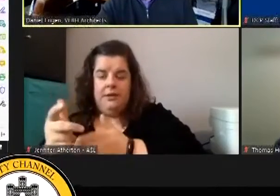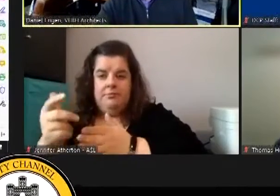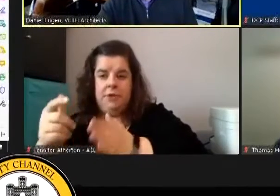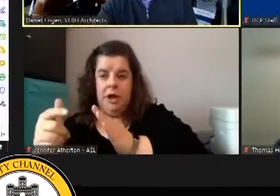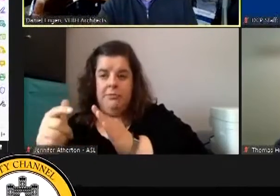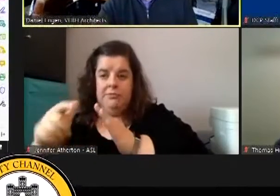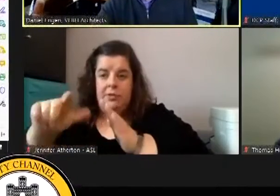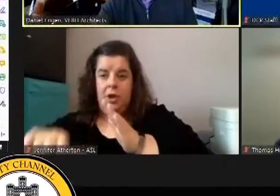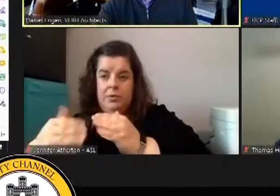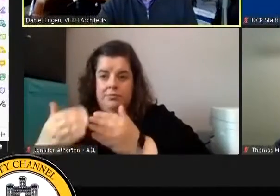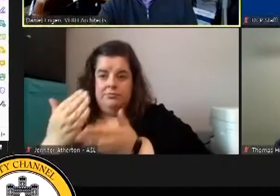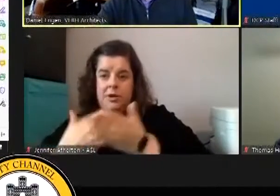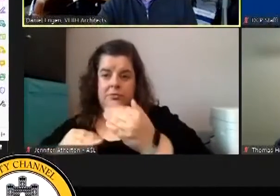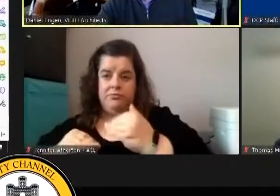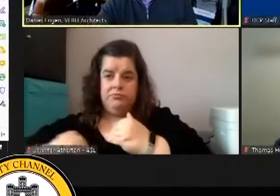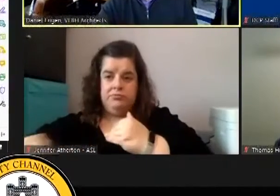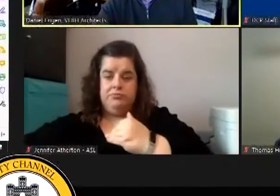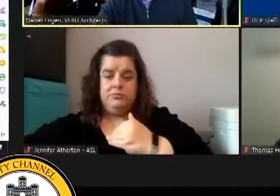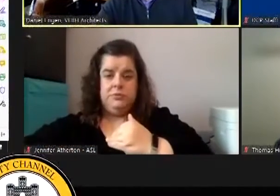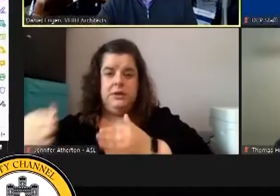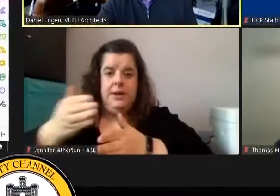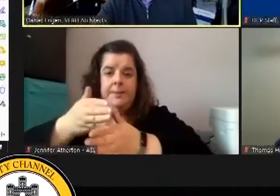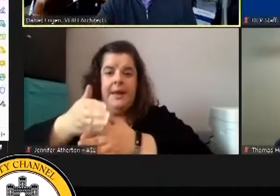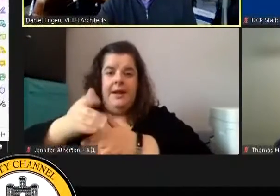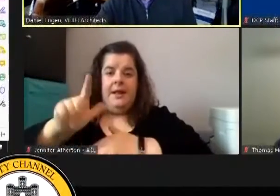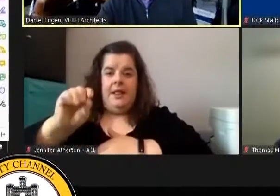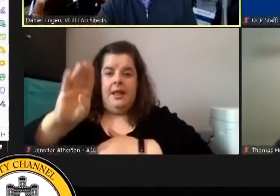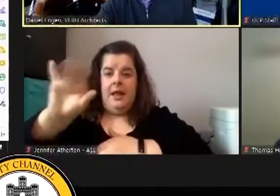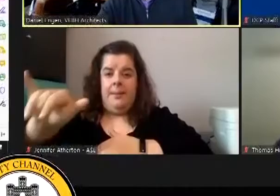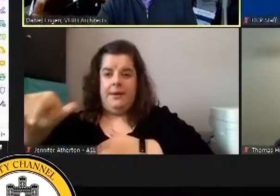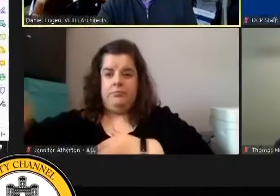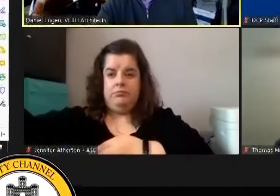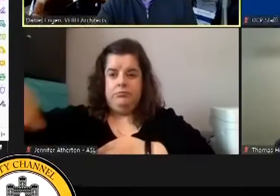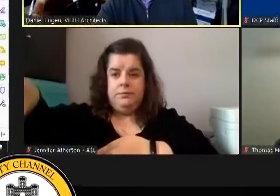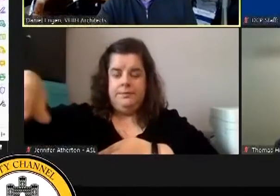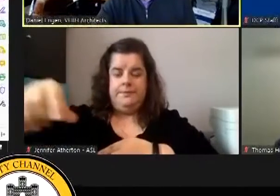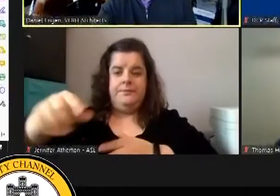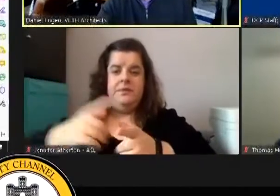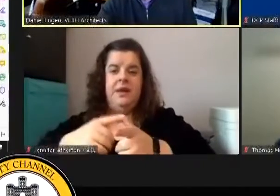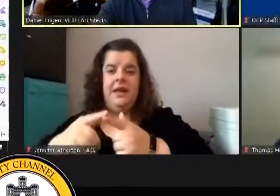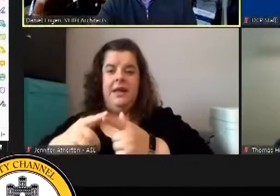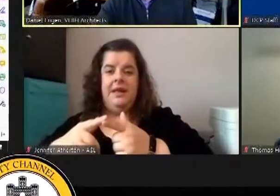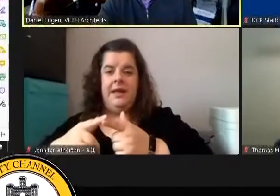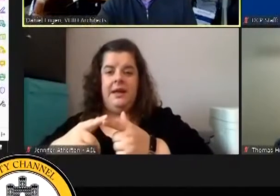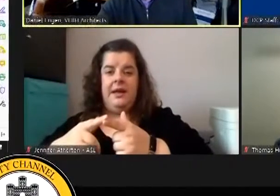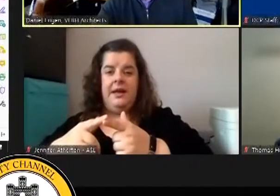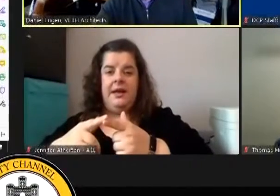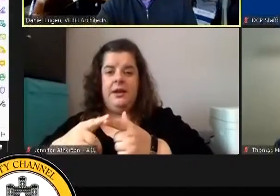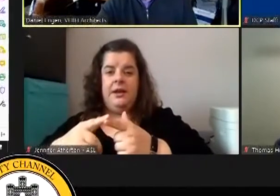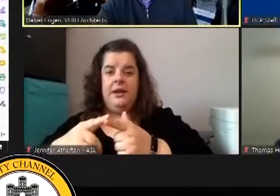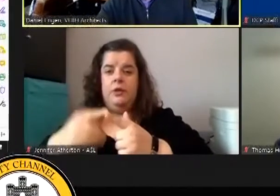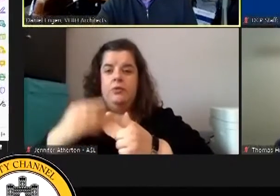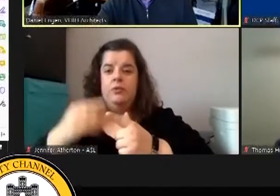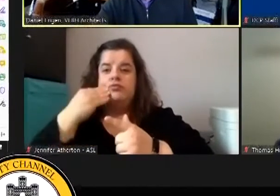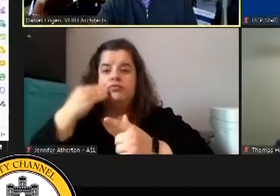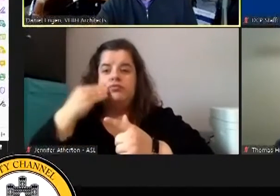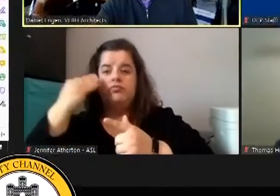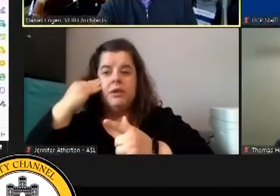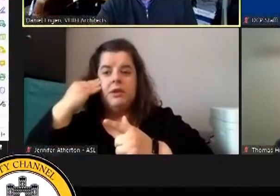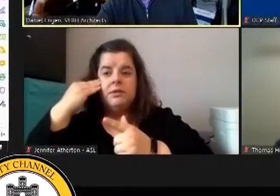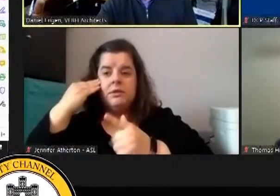main lobby recessed component, and then residential up above. And you can see the